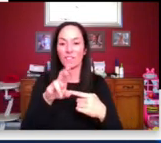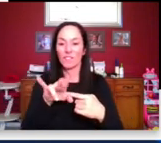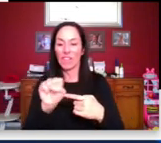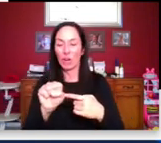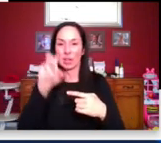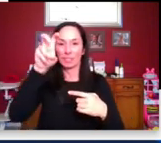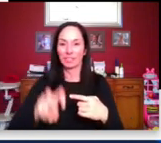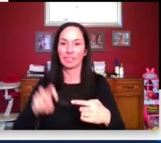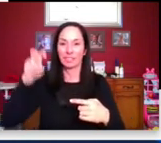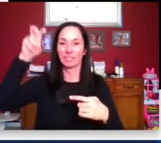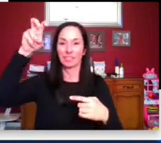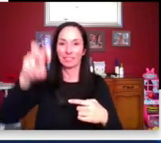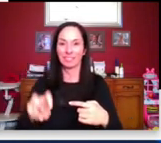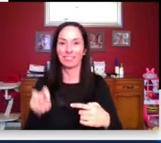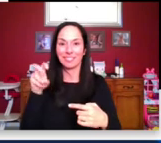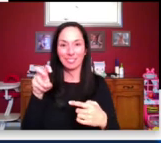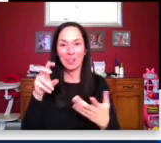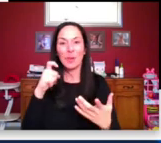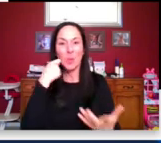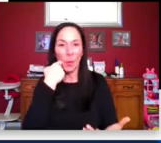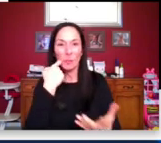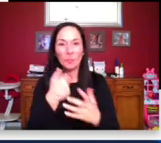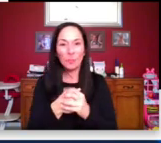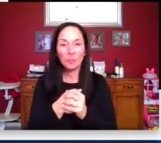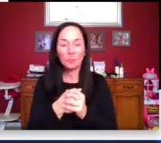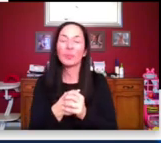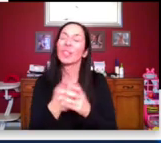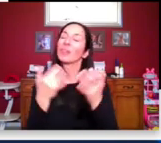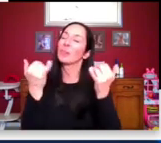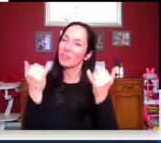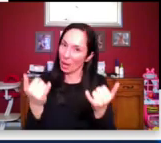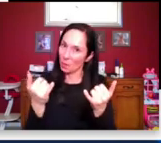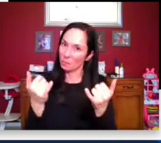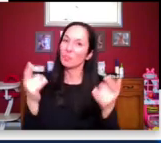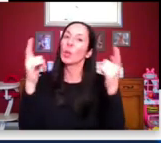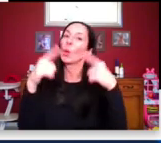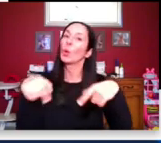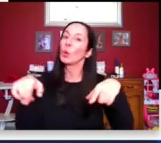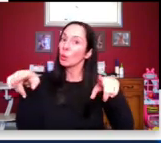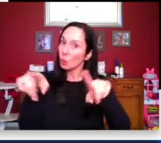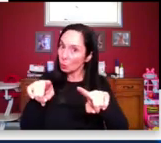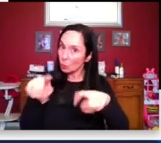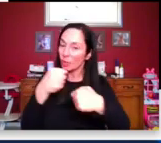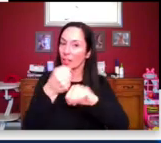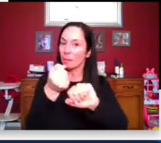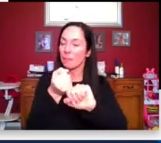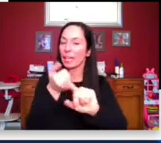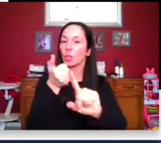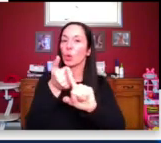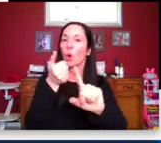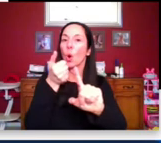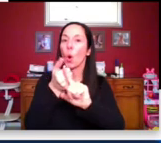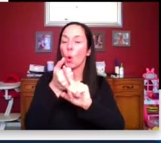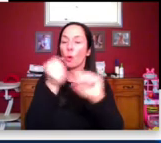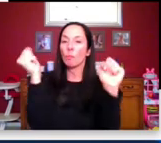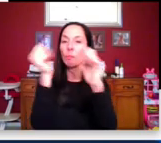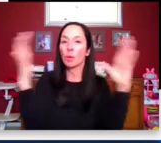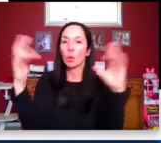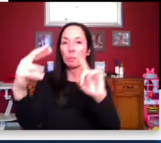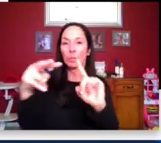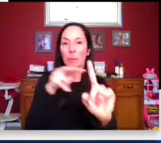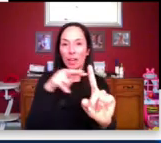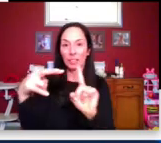create his photography. Now artists, you are going to create your own perspective photography today.